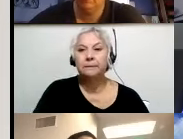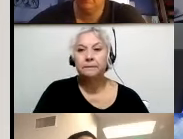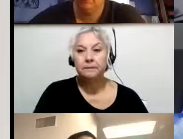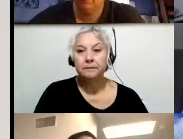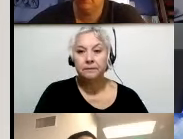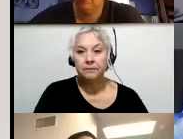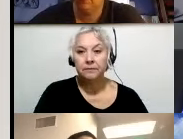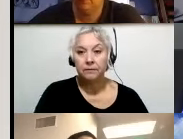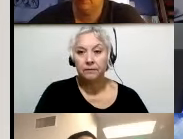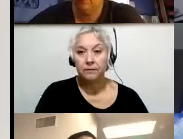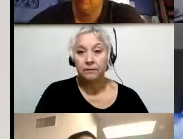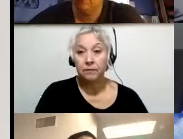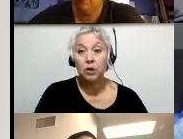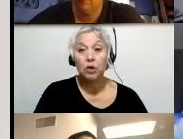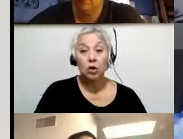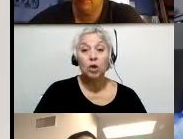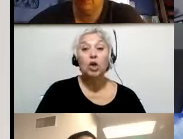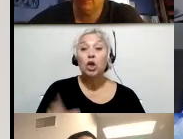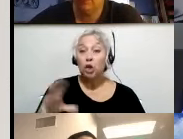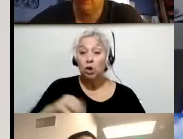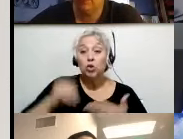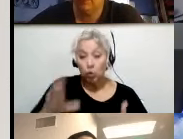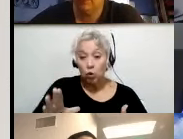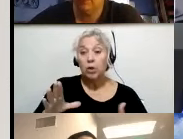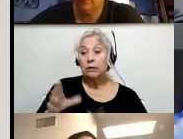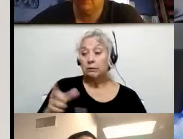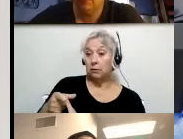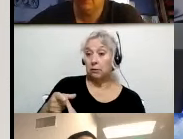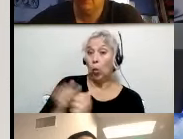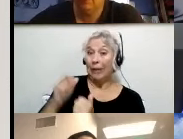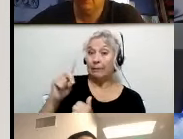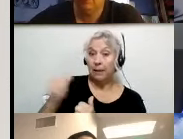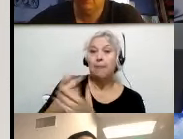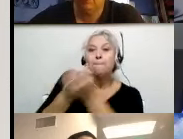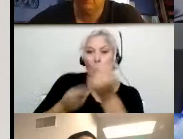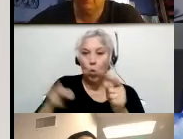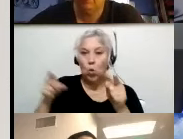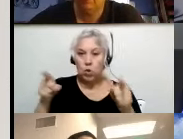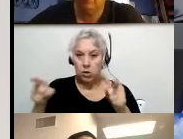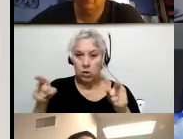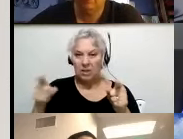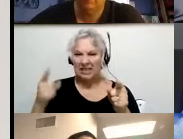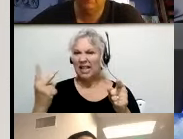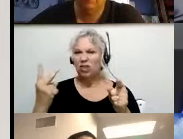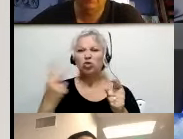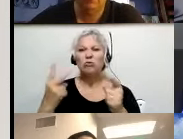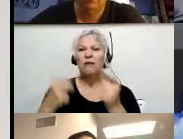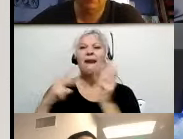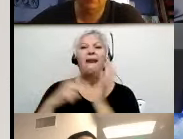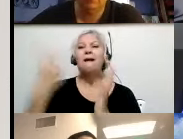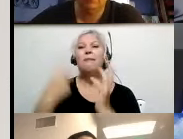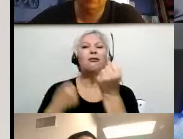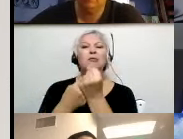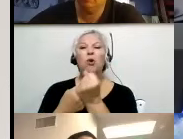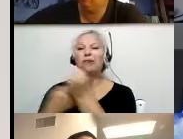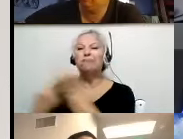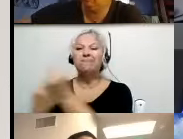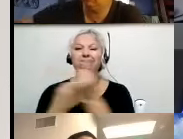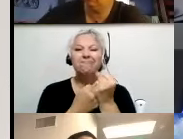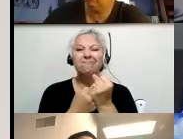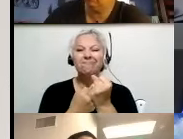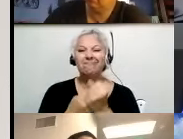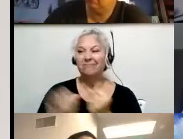get both. They get a transition plan and they get an ICAP. And it's like 2 layers of support for them to help them achieve their